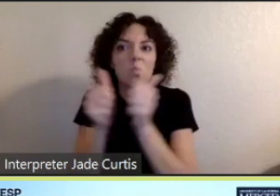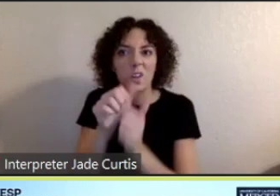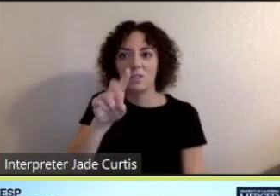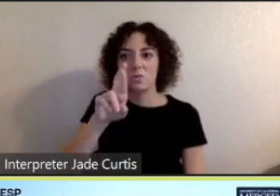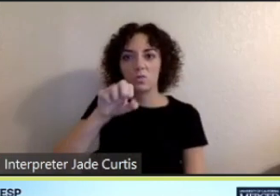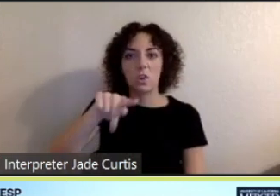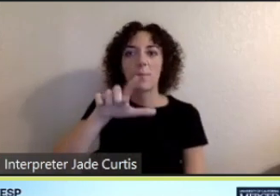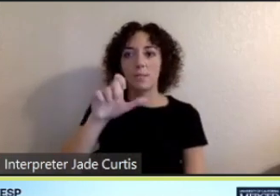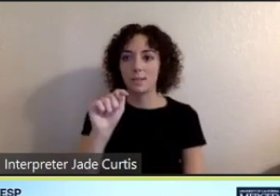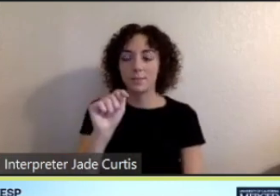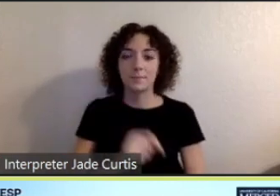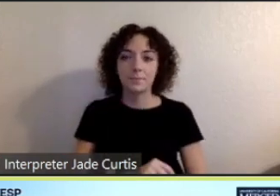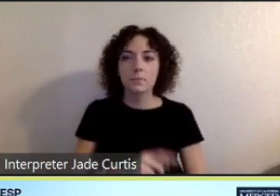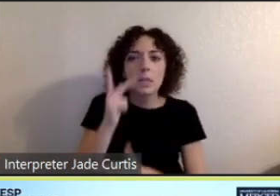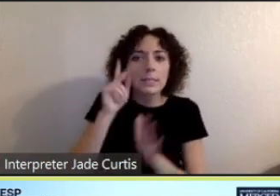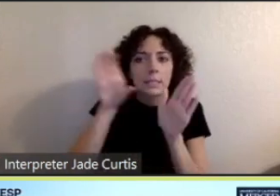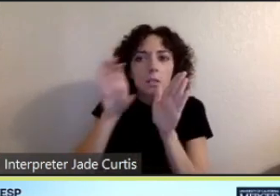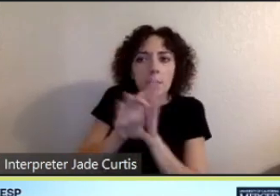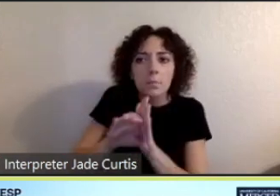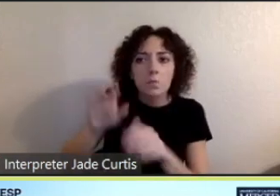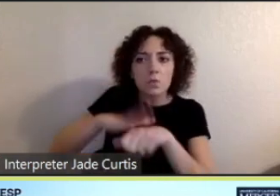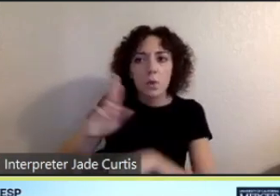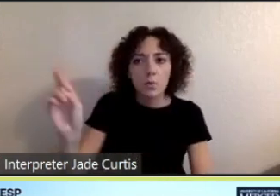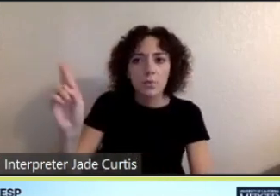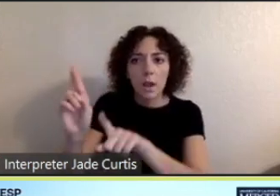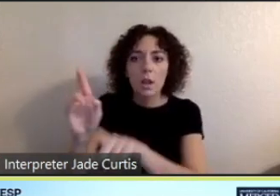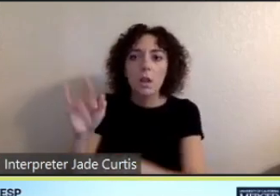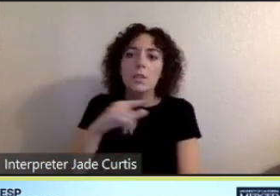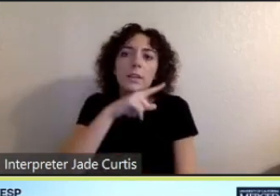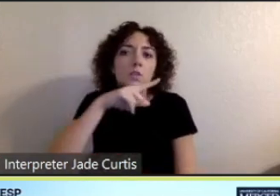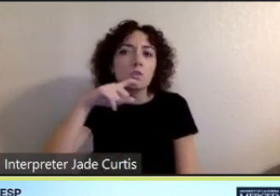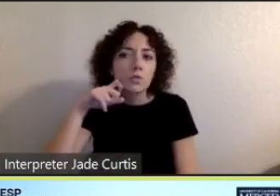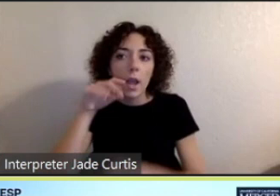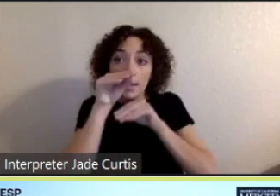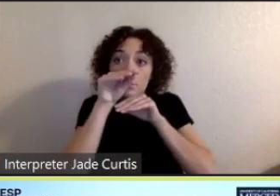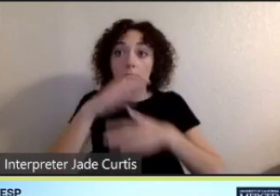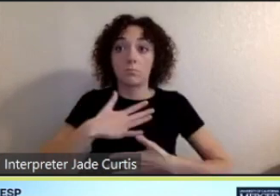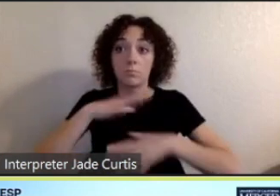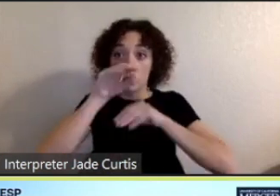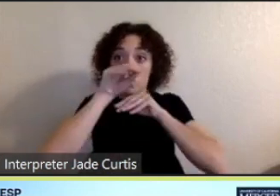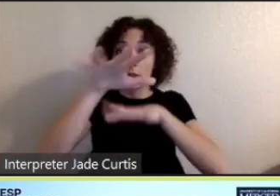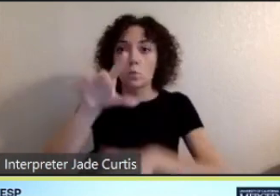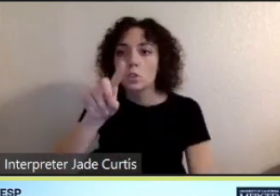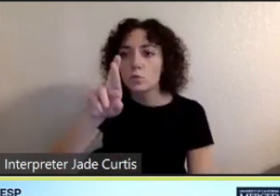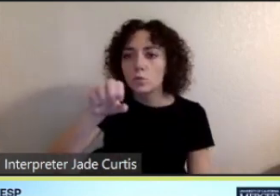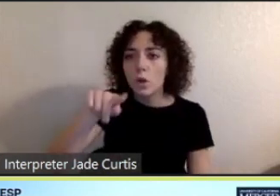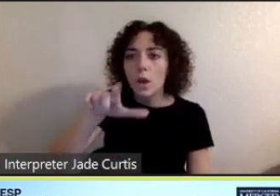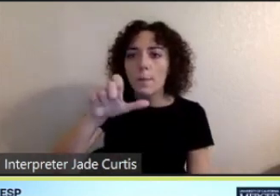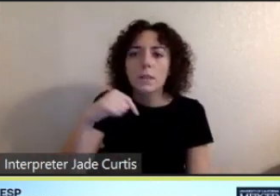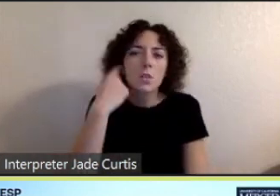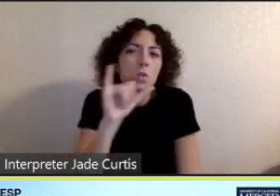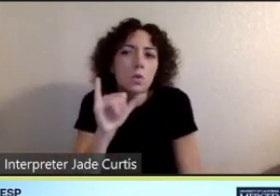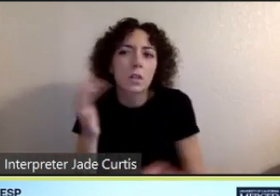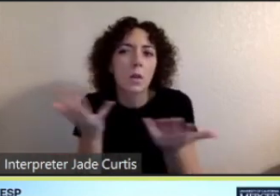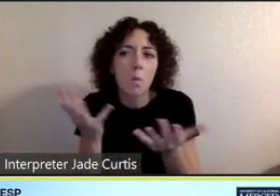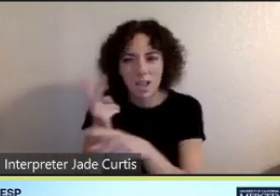The images on the right show what dried respiratory droplets look like. Those are electron microscopy images, and